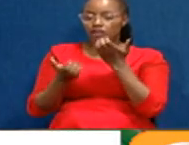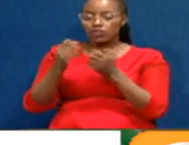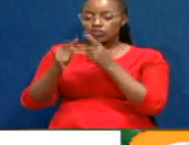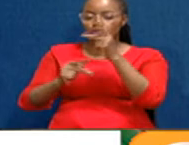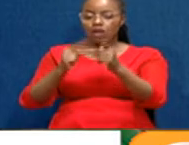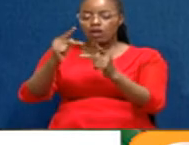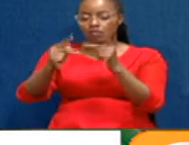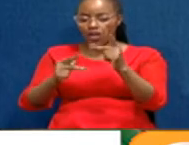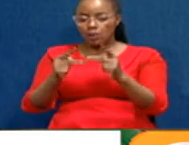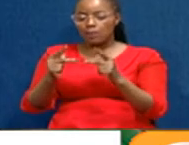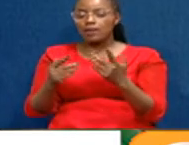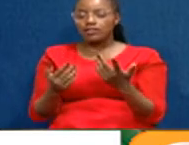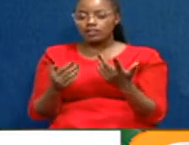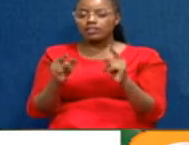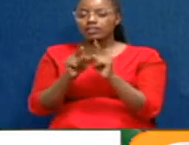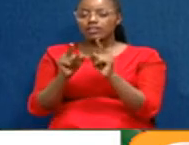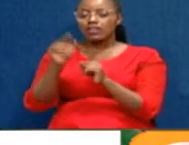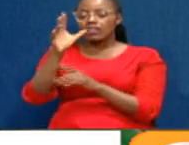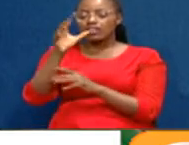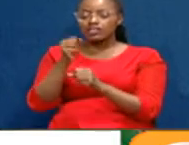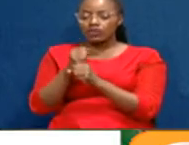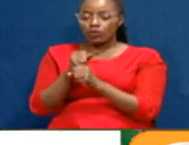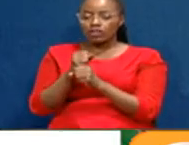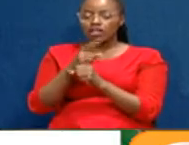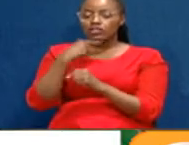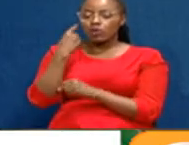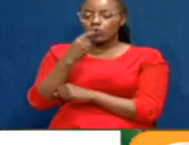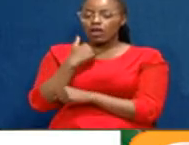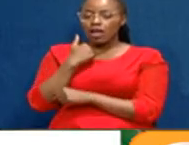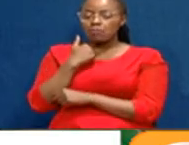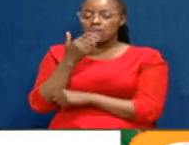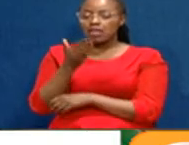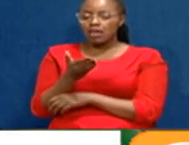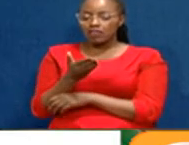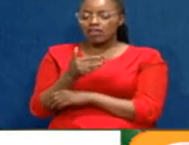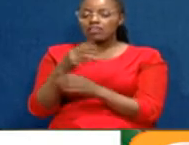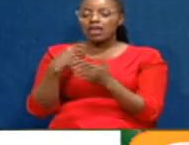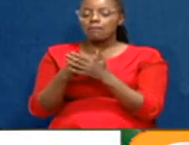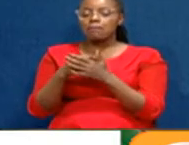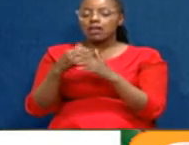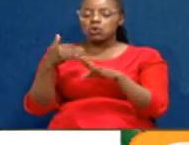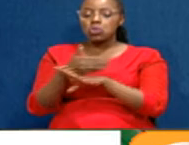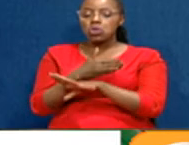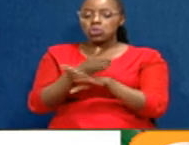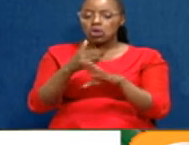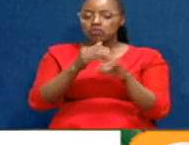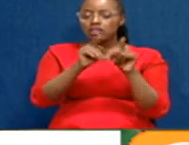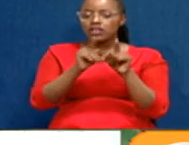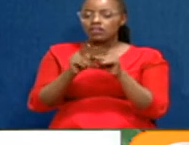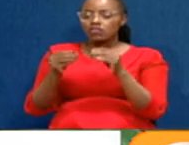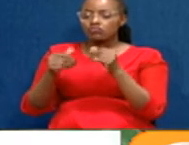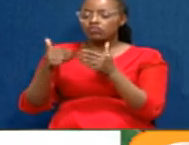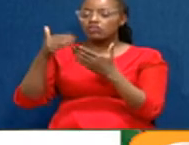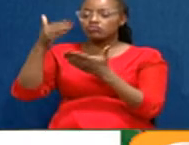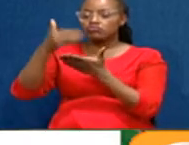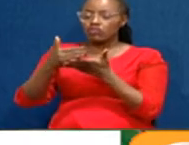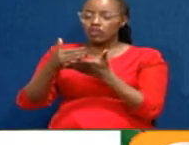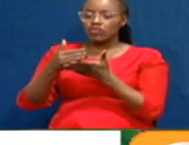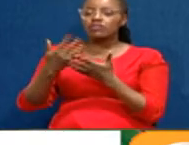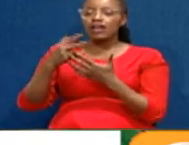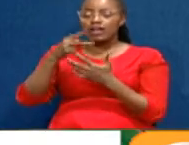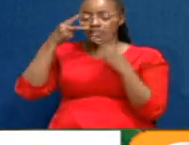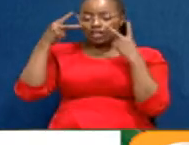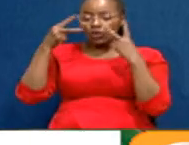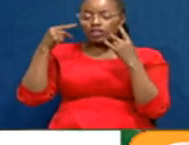a big, you know, stakeholders in the money laundering and countering of terrorism financing